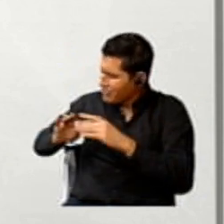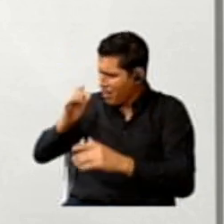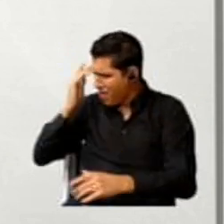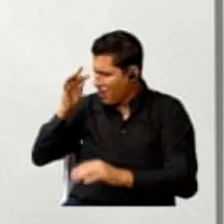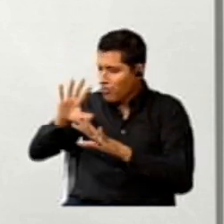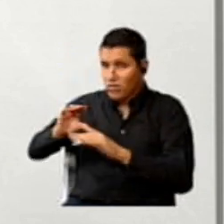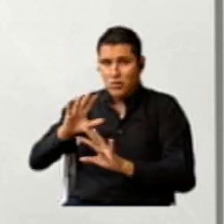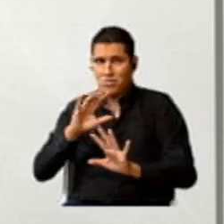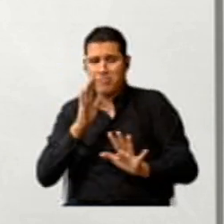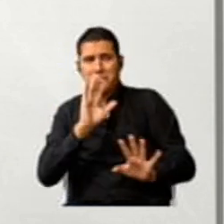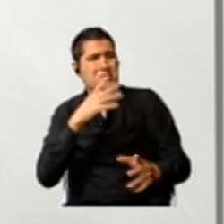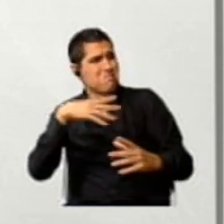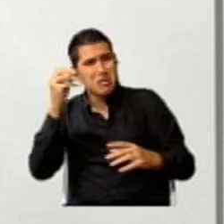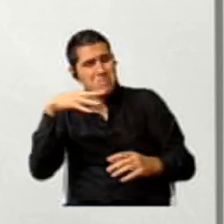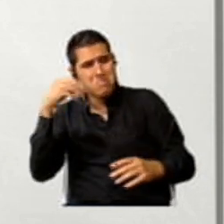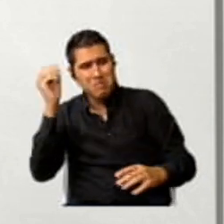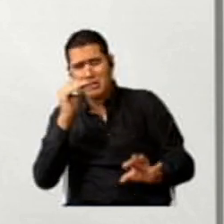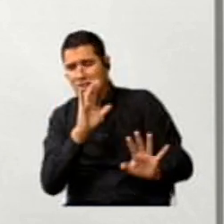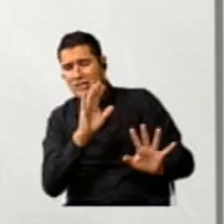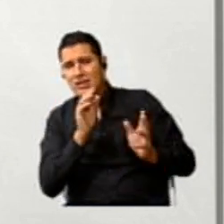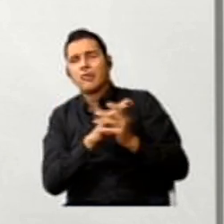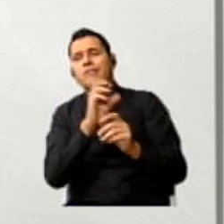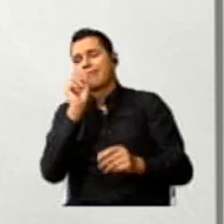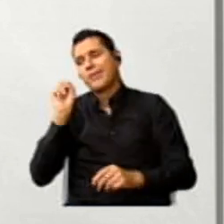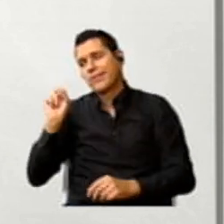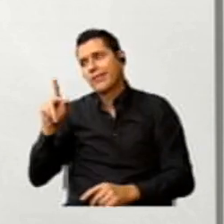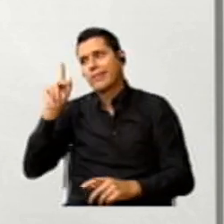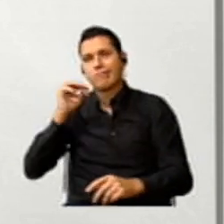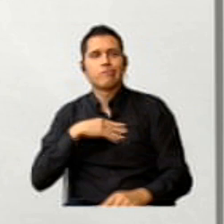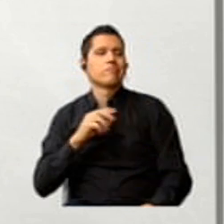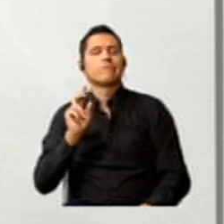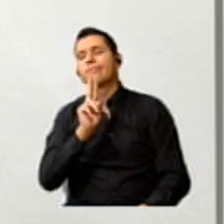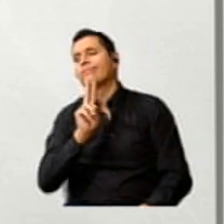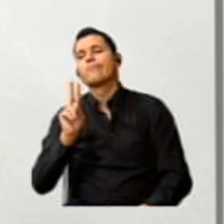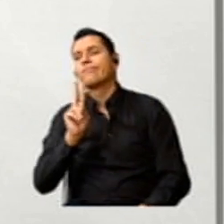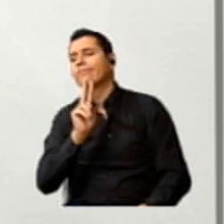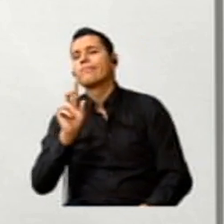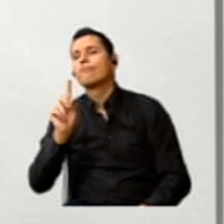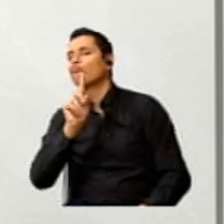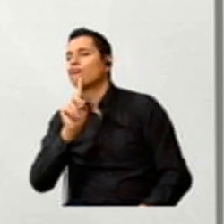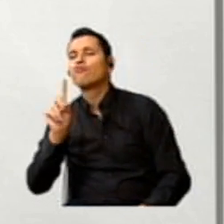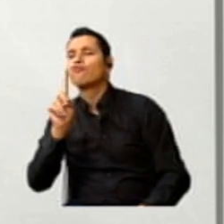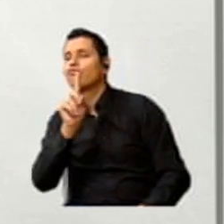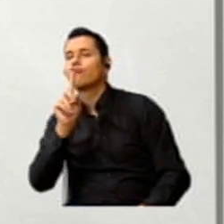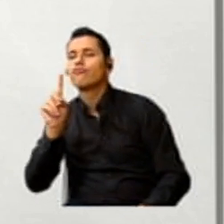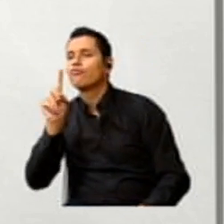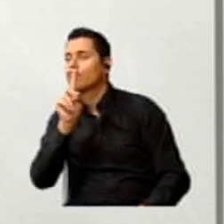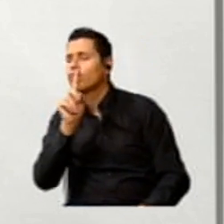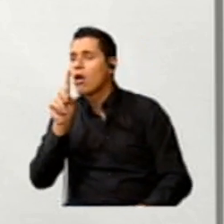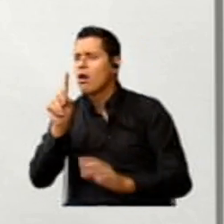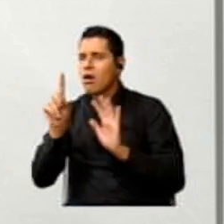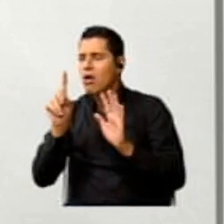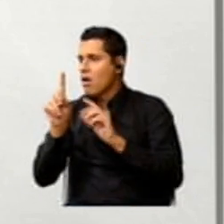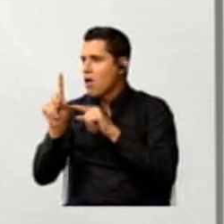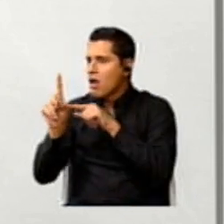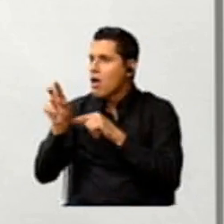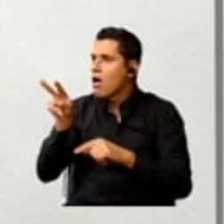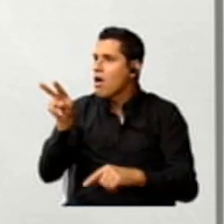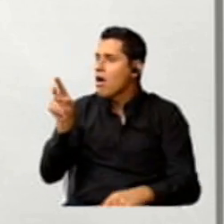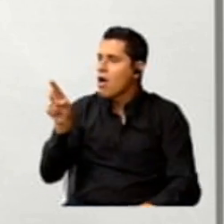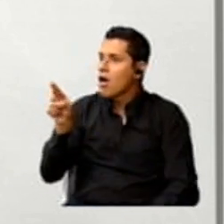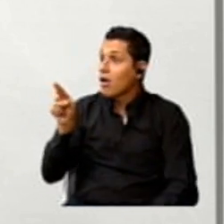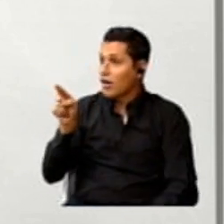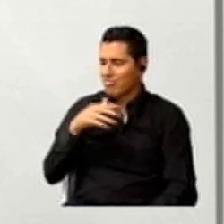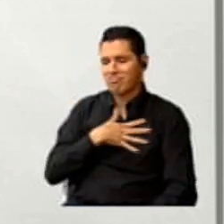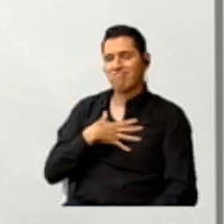Teacher, let's go. Let's go. Okay, Waldo. Let's go to the next. Look, you like